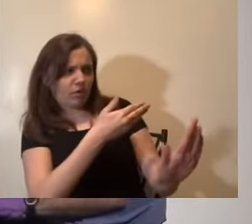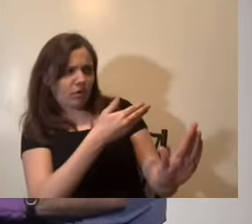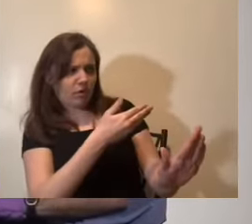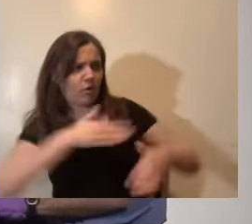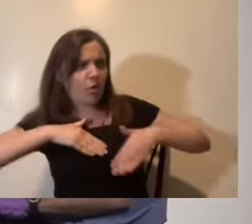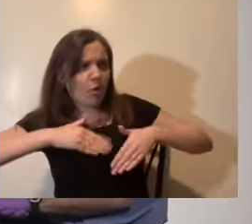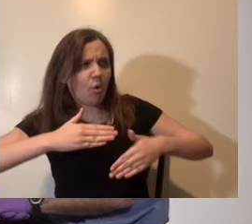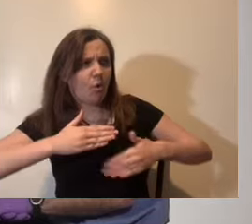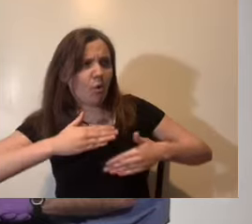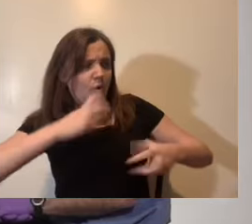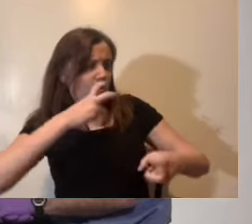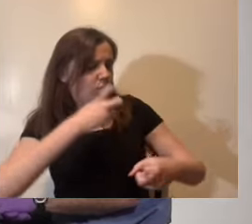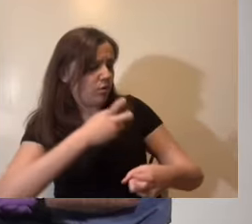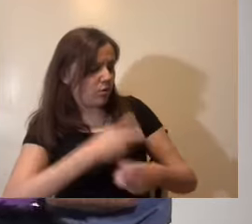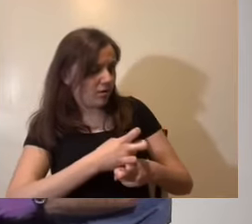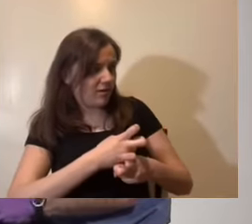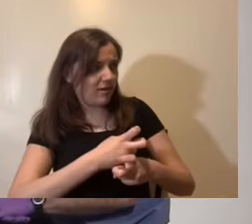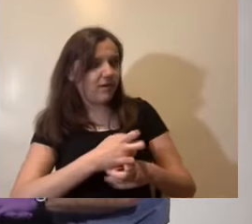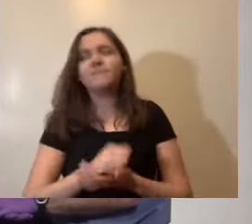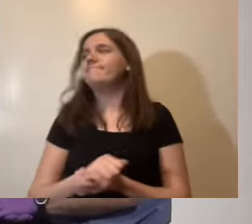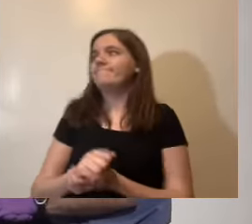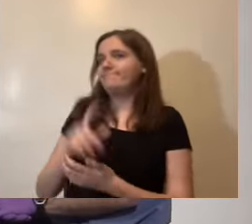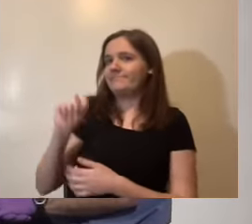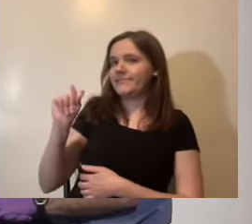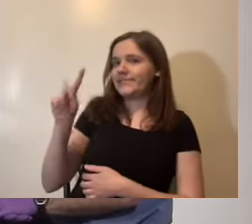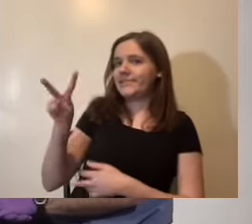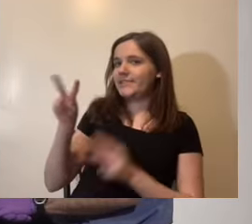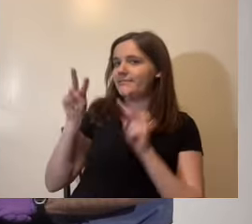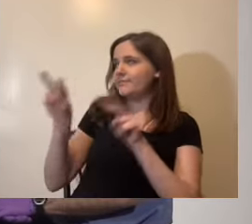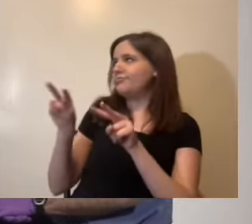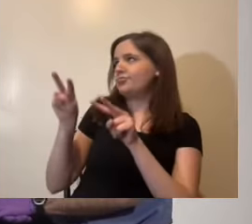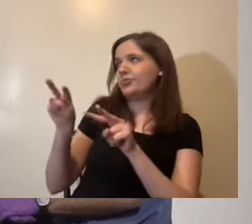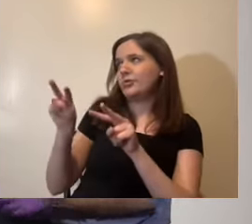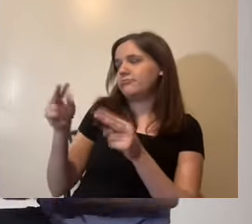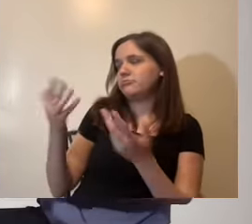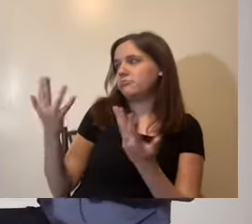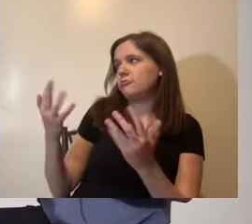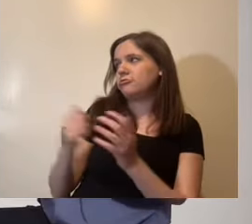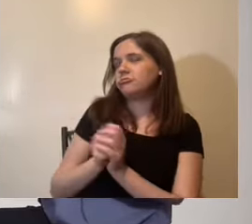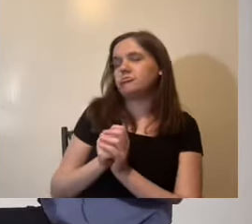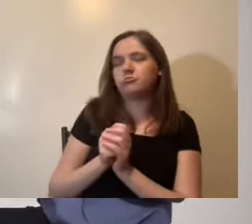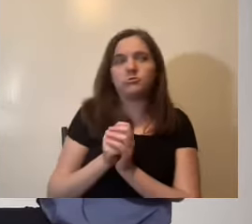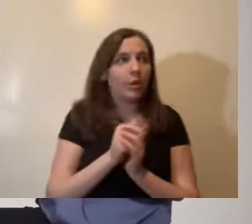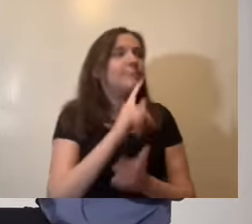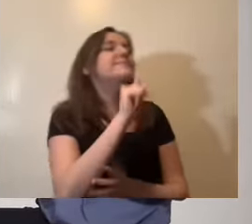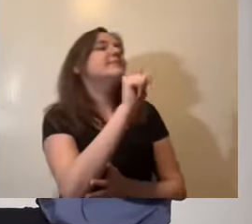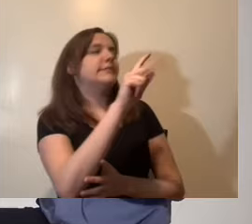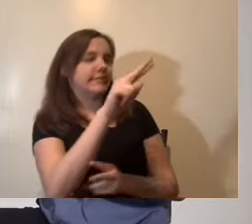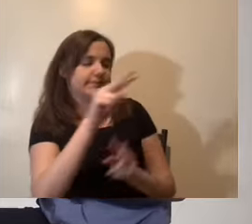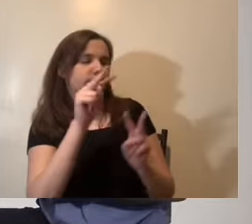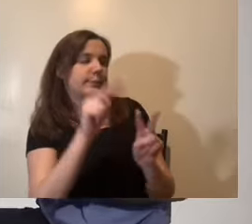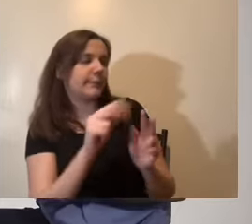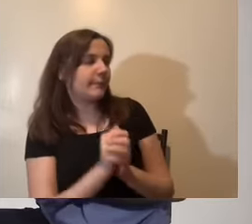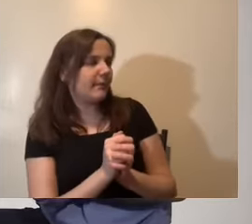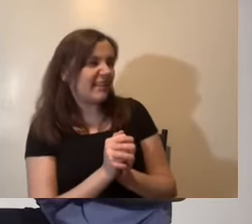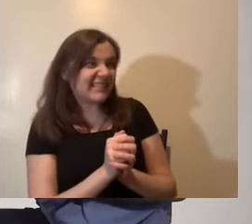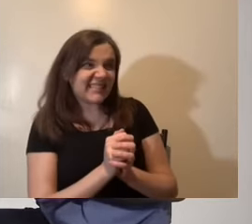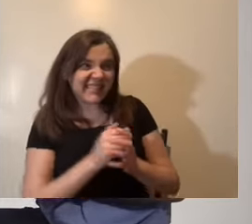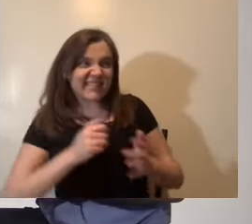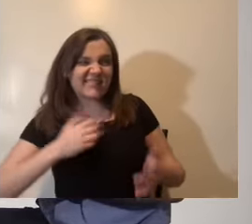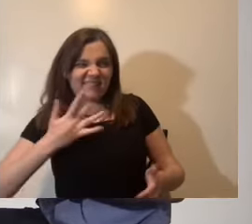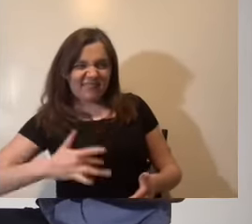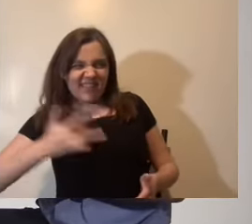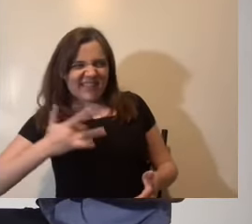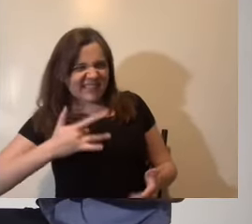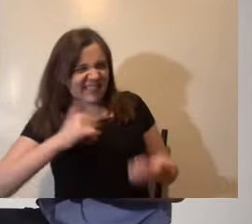was just watching TV. Okay, just watching TV. And can you describe the feeling for me?